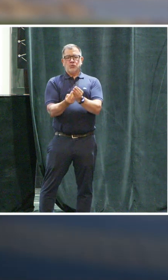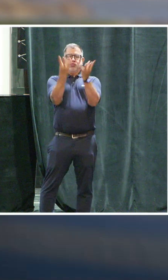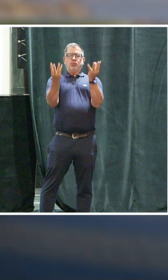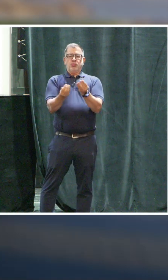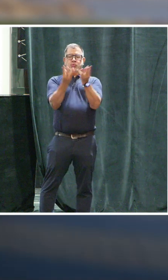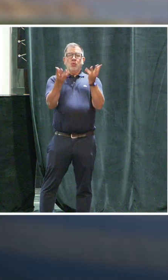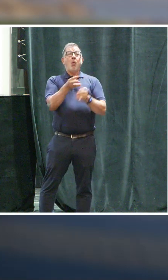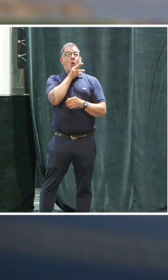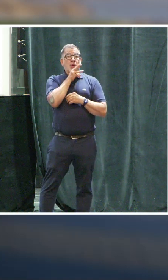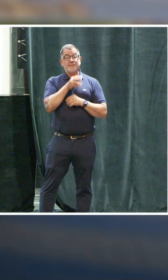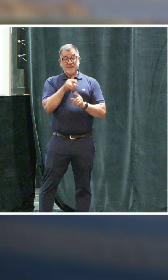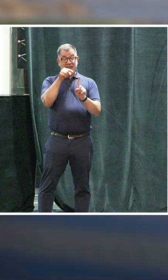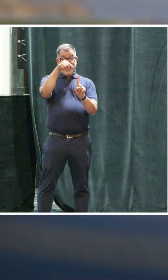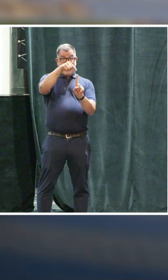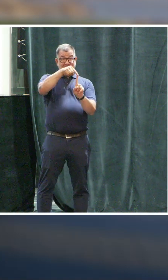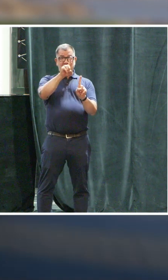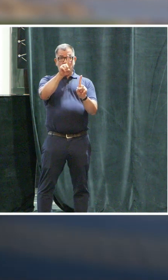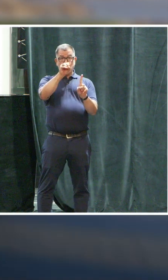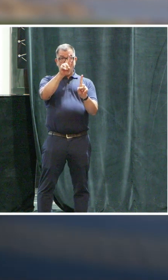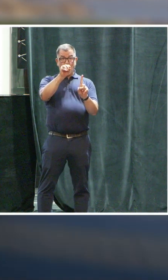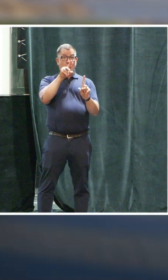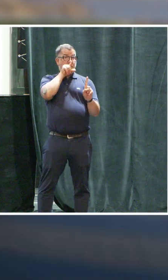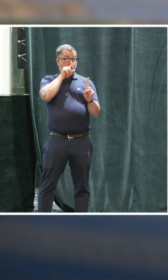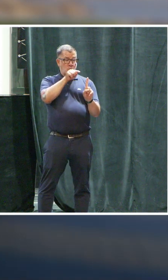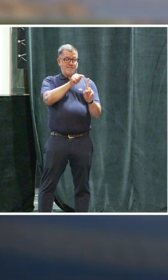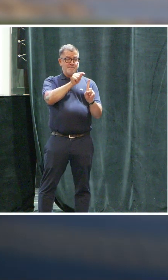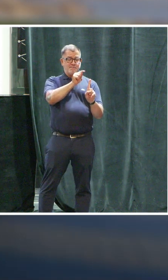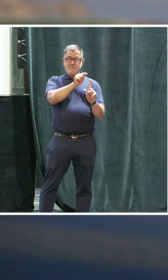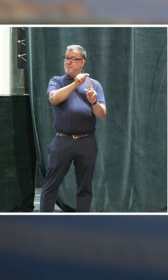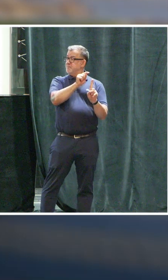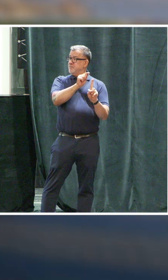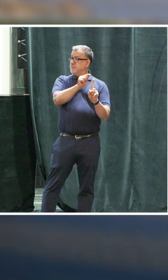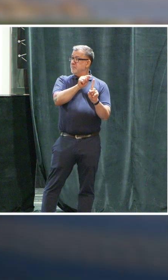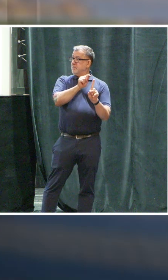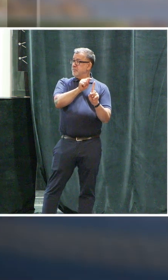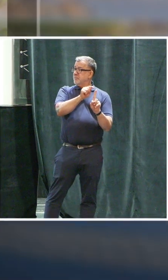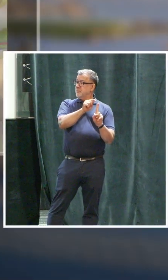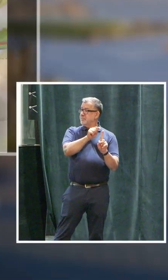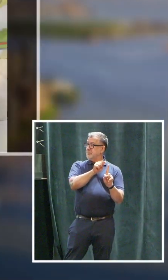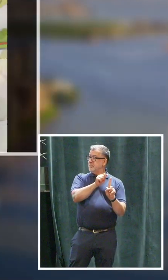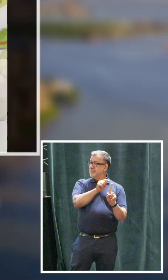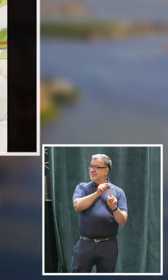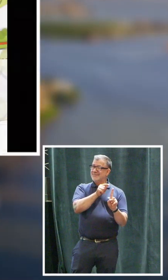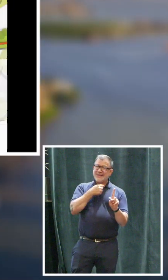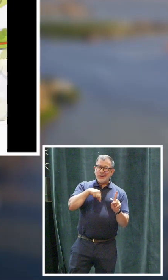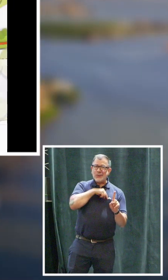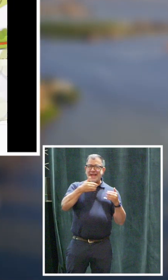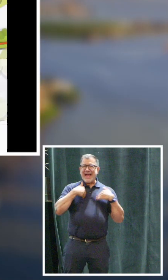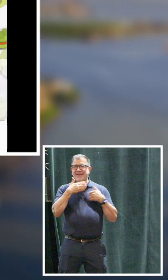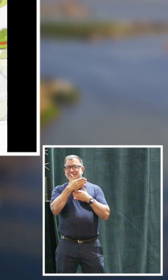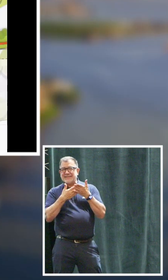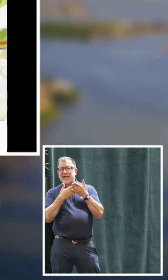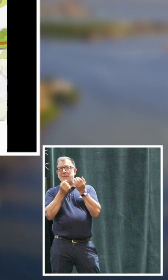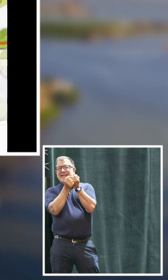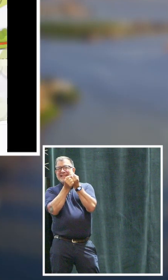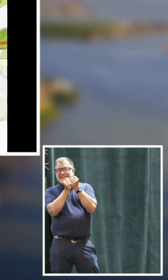Specifically, the dodo bird has some we have some safety concerns with putting